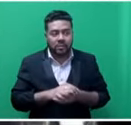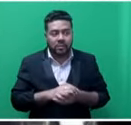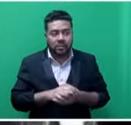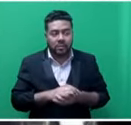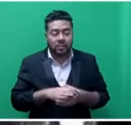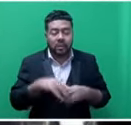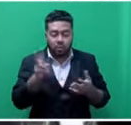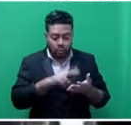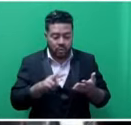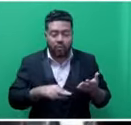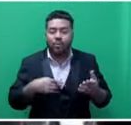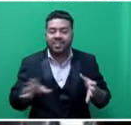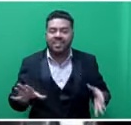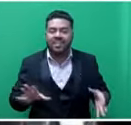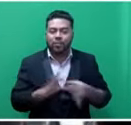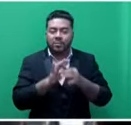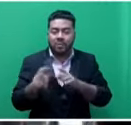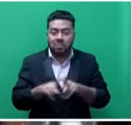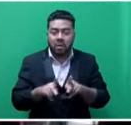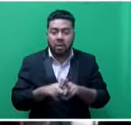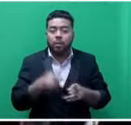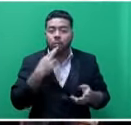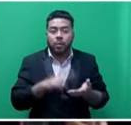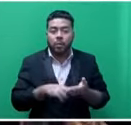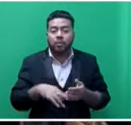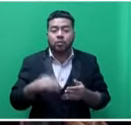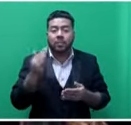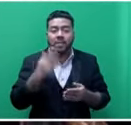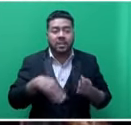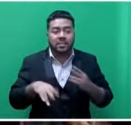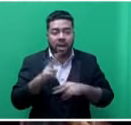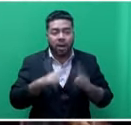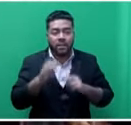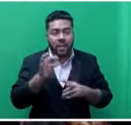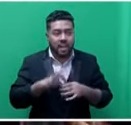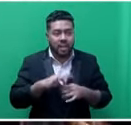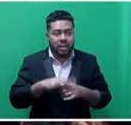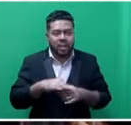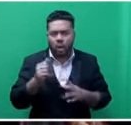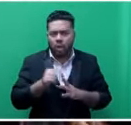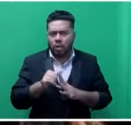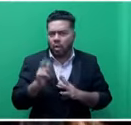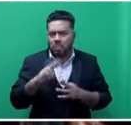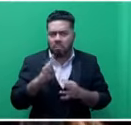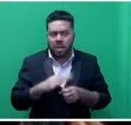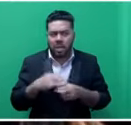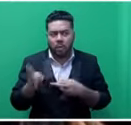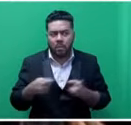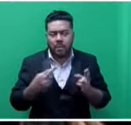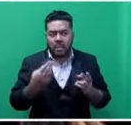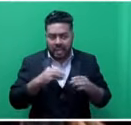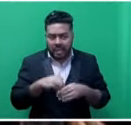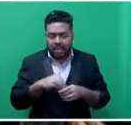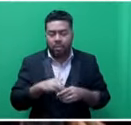In reading through the joint report by the Electoral Commission and the Supervisor of Elections, they also did not make any recommendations in their